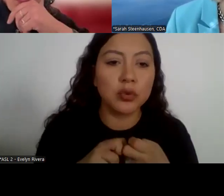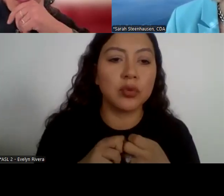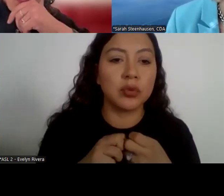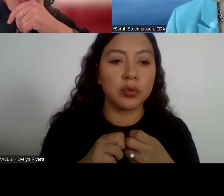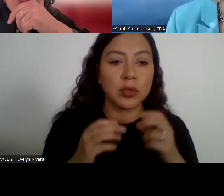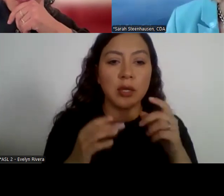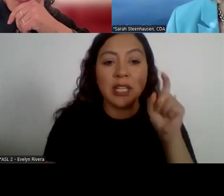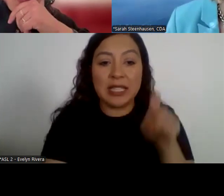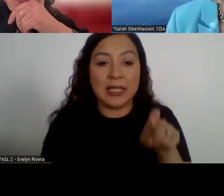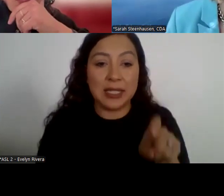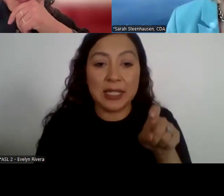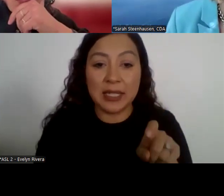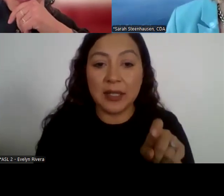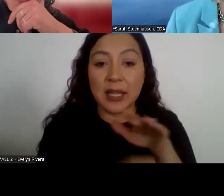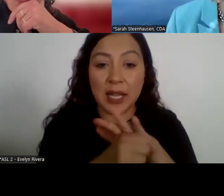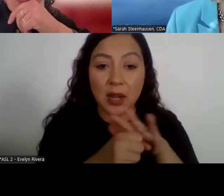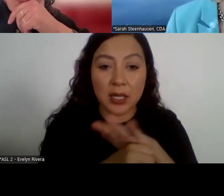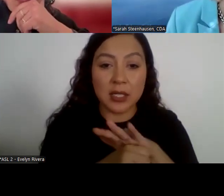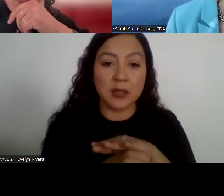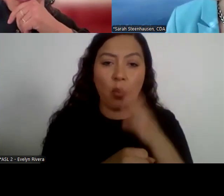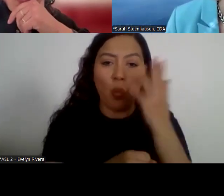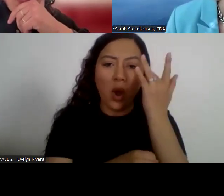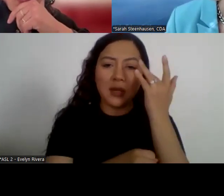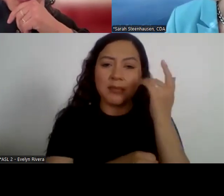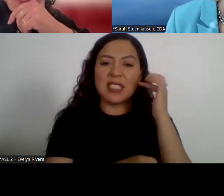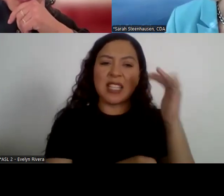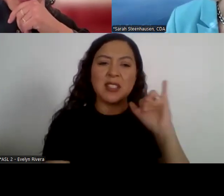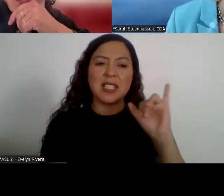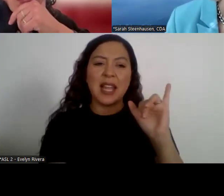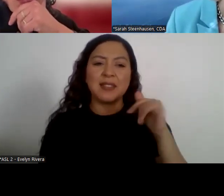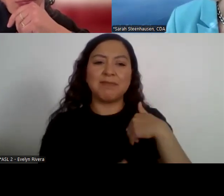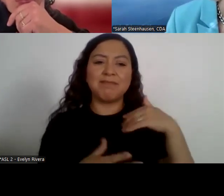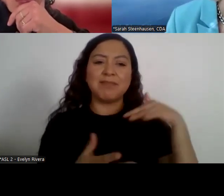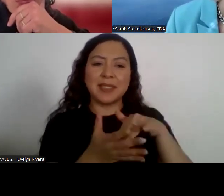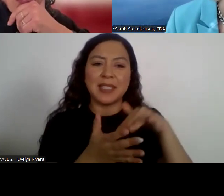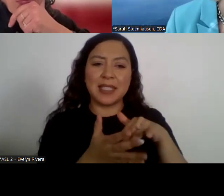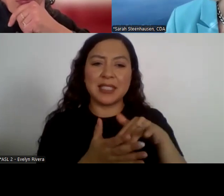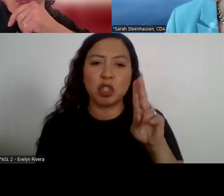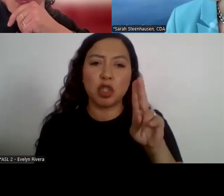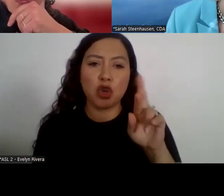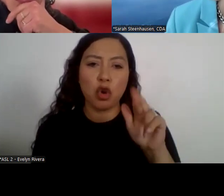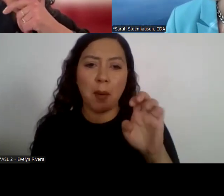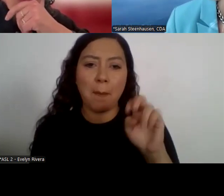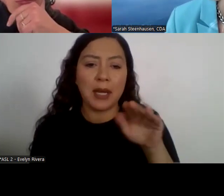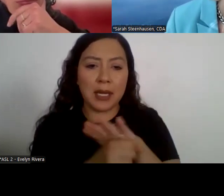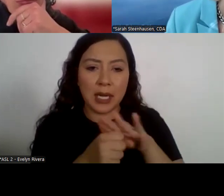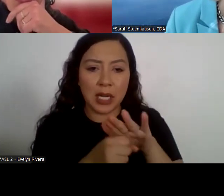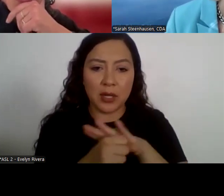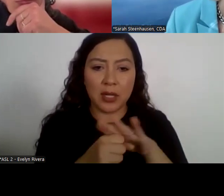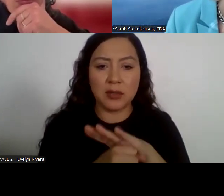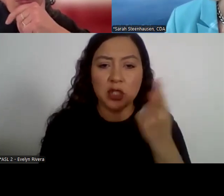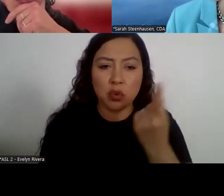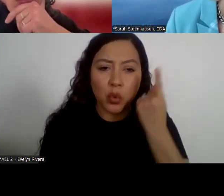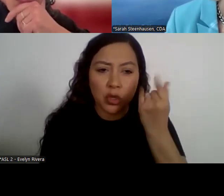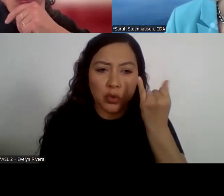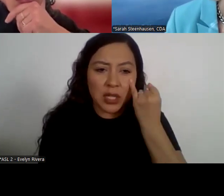areas, because it sounds like your studies have been more like urban areas. So I'm just wondering if you expanded out to the rural areas